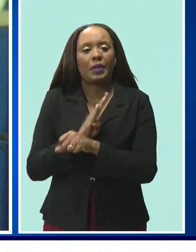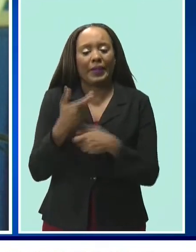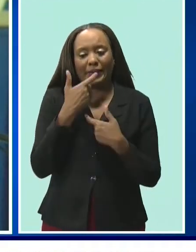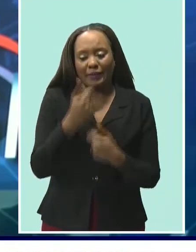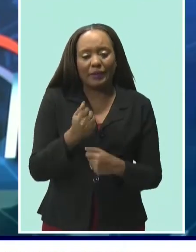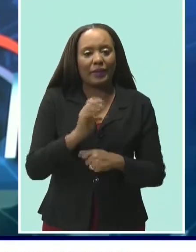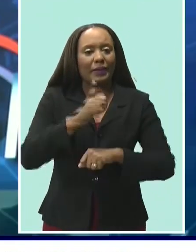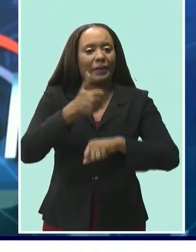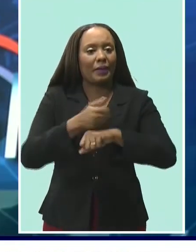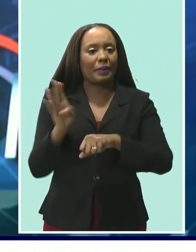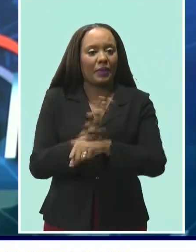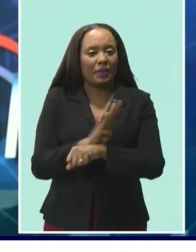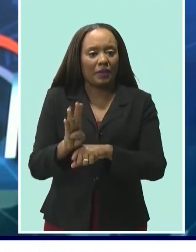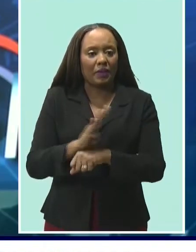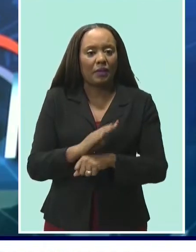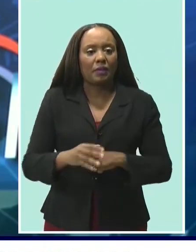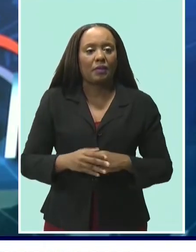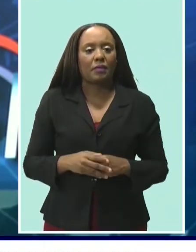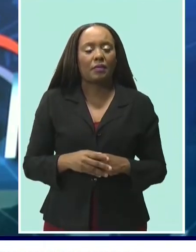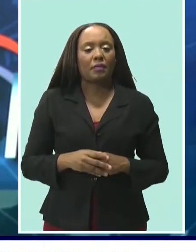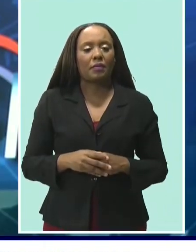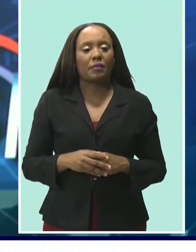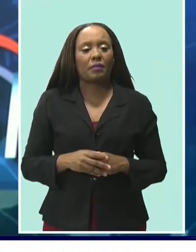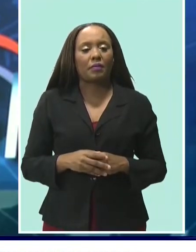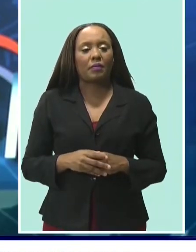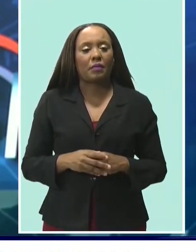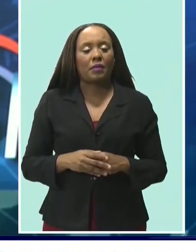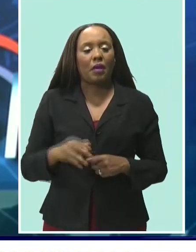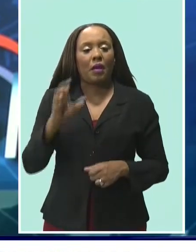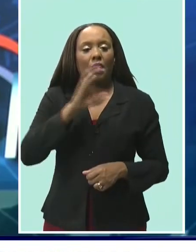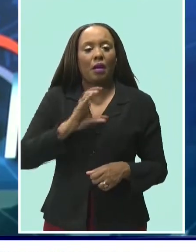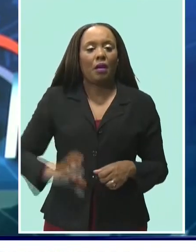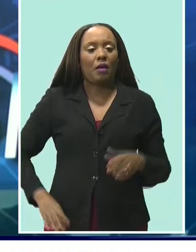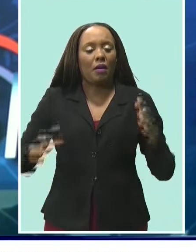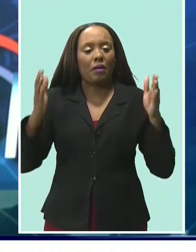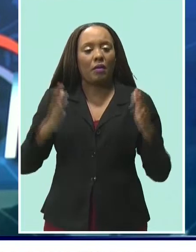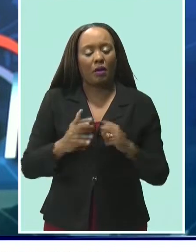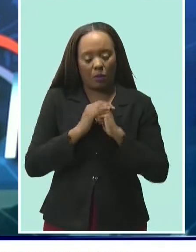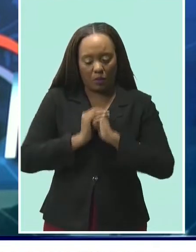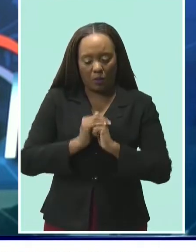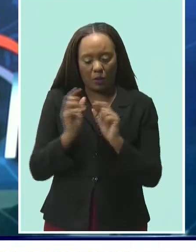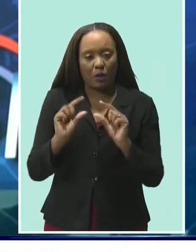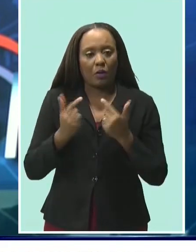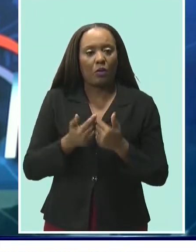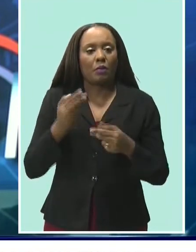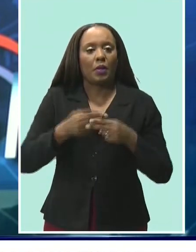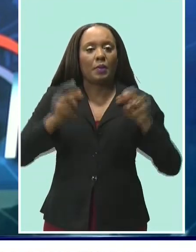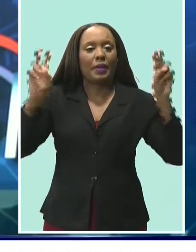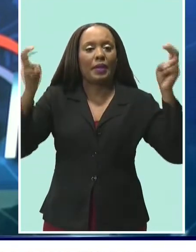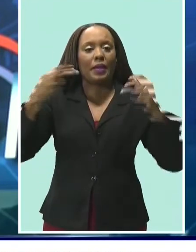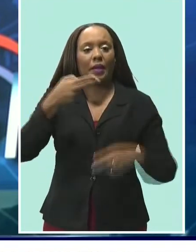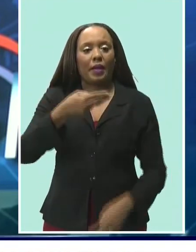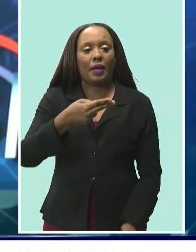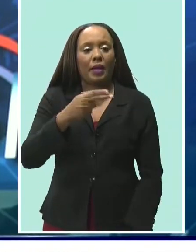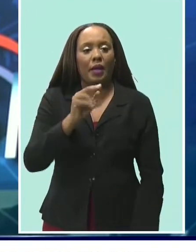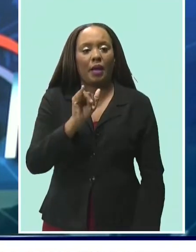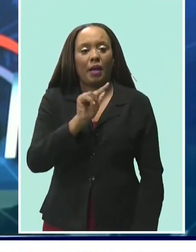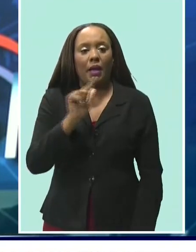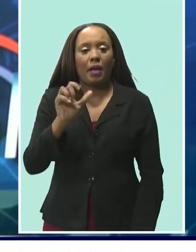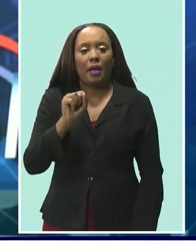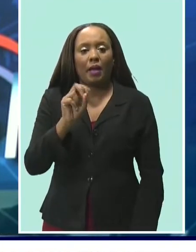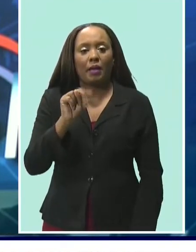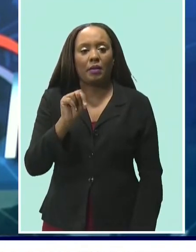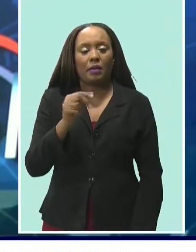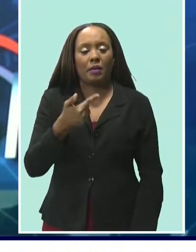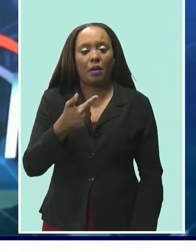businesses. Award-winning Christian rock and worship group Hillsong London will headline the second edition of the Just Worship